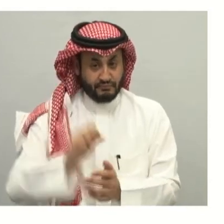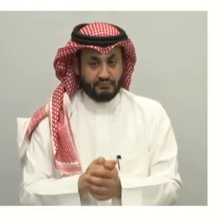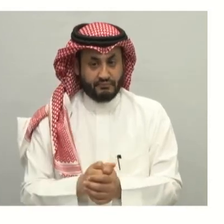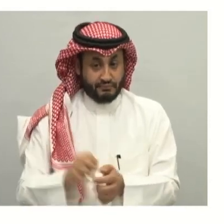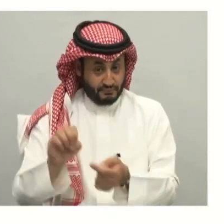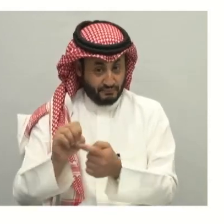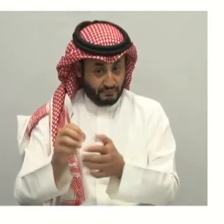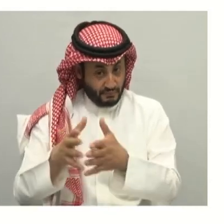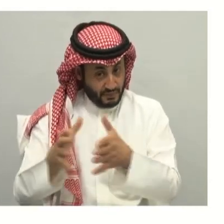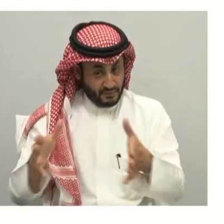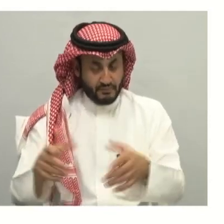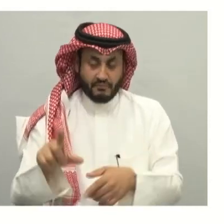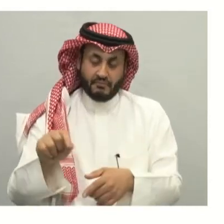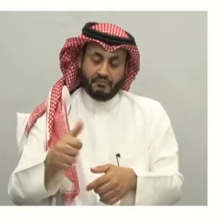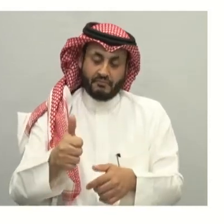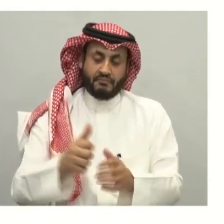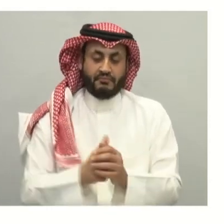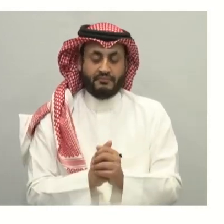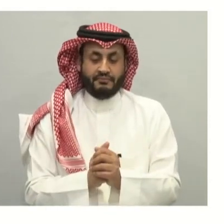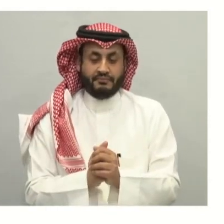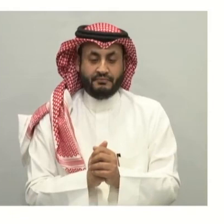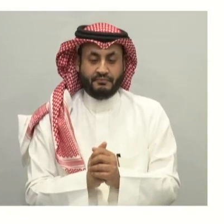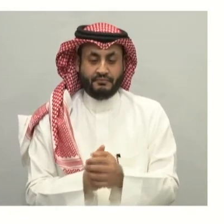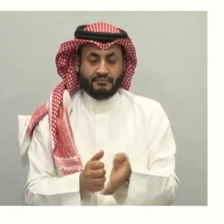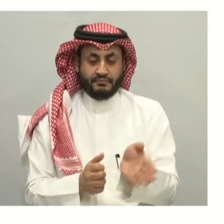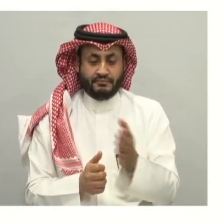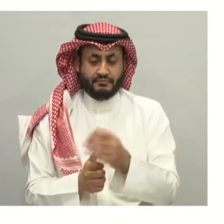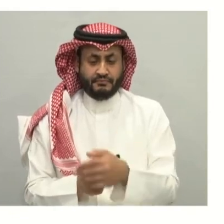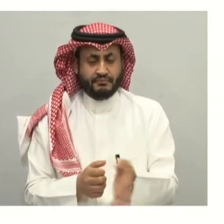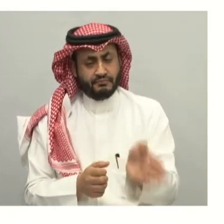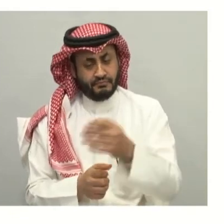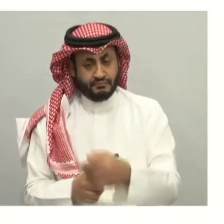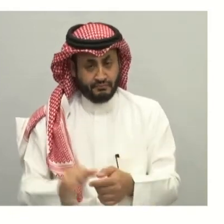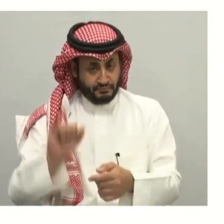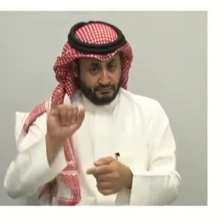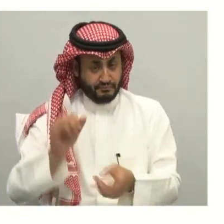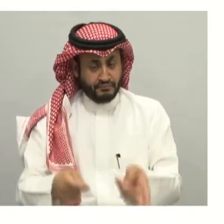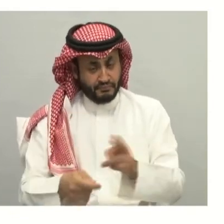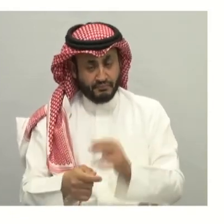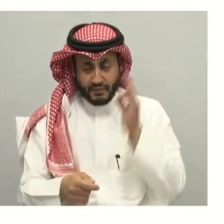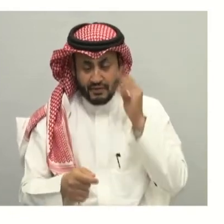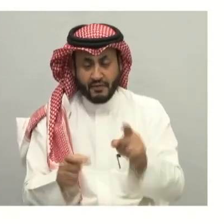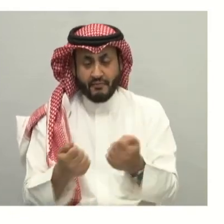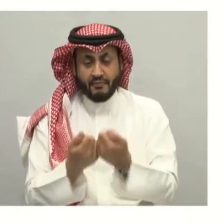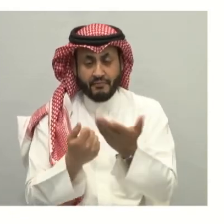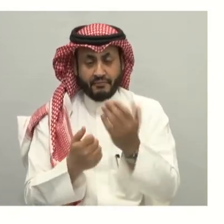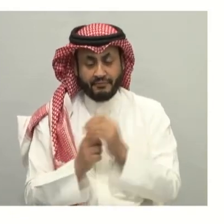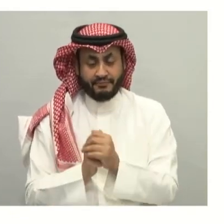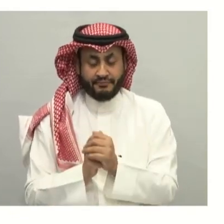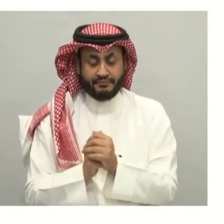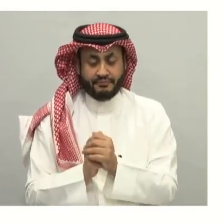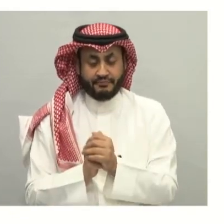Cake. Well done. We still have the I sound. Let's listen together. Now